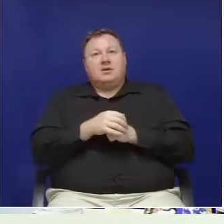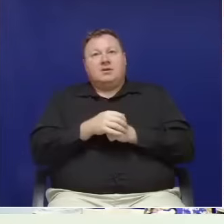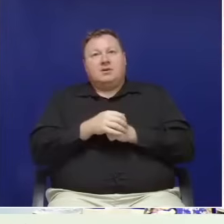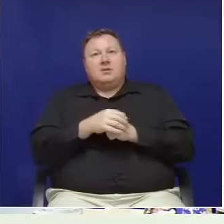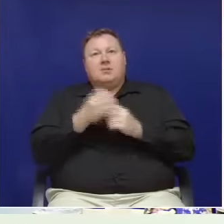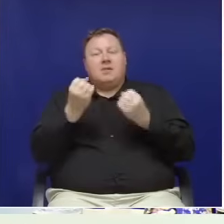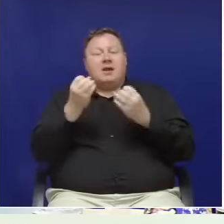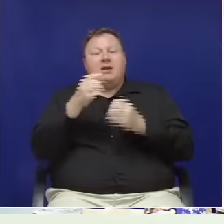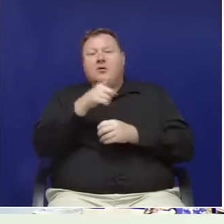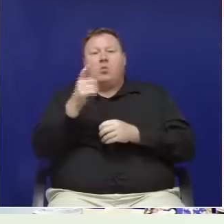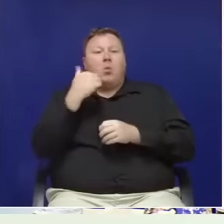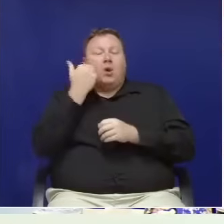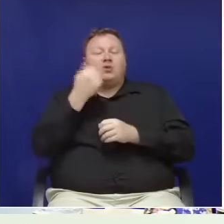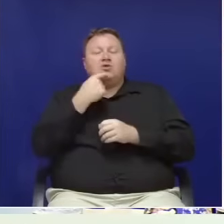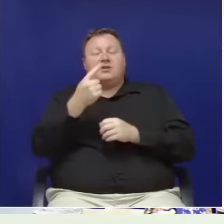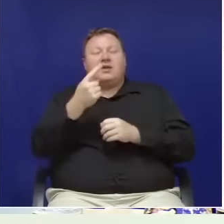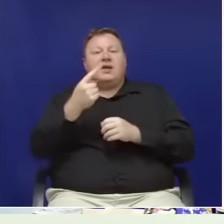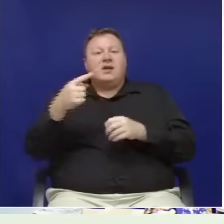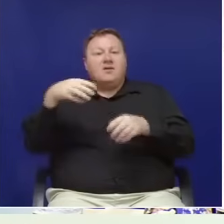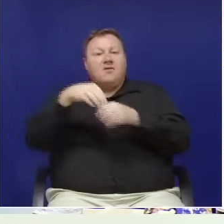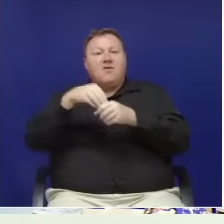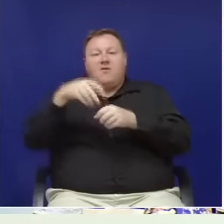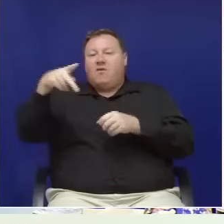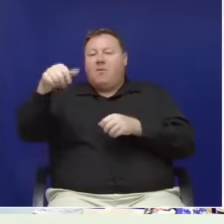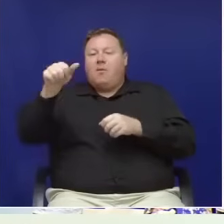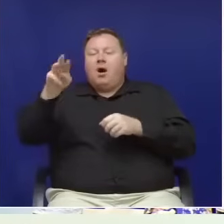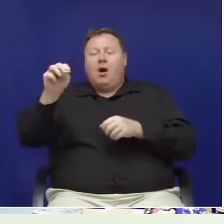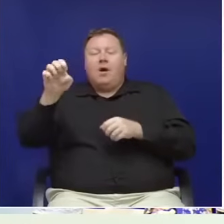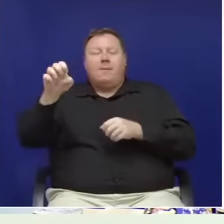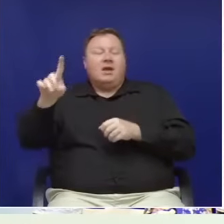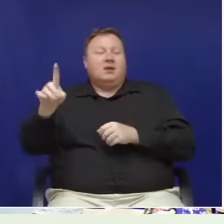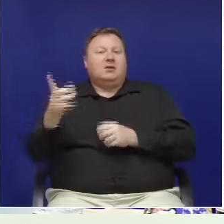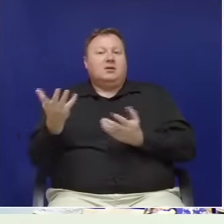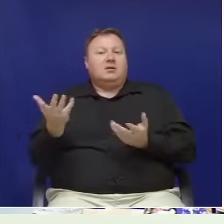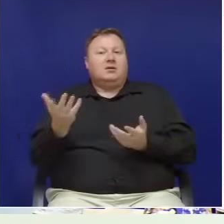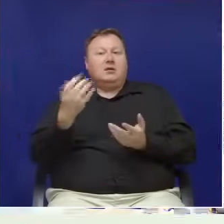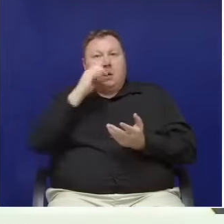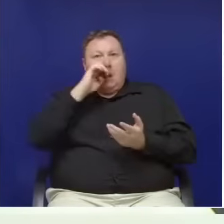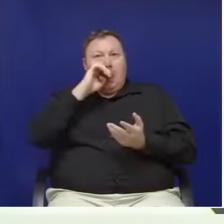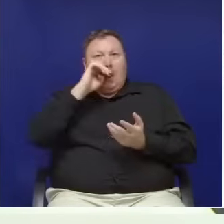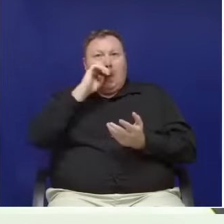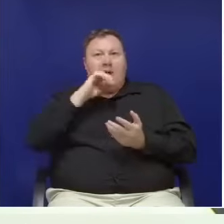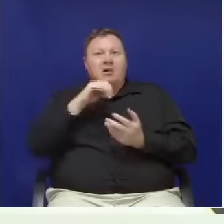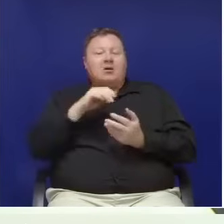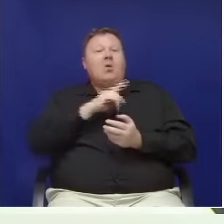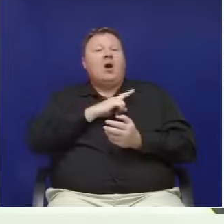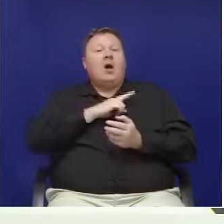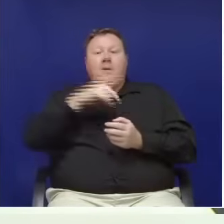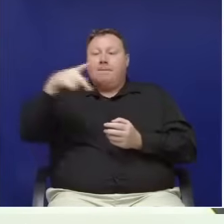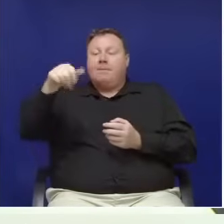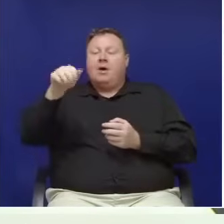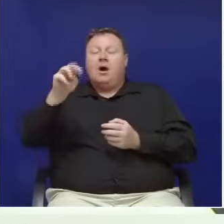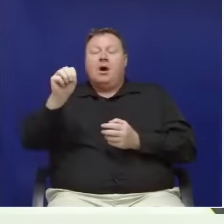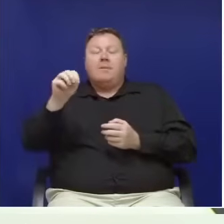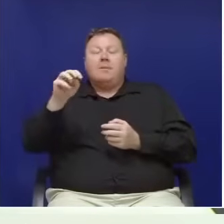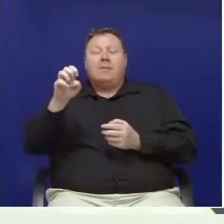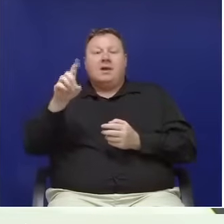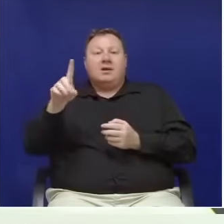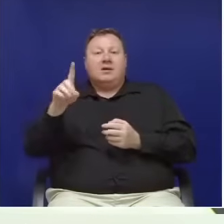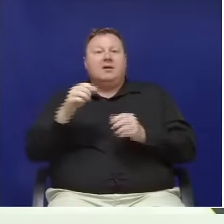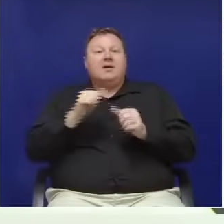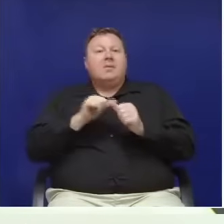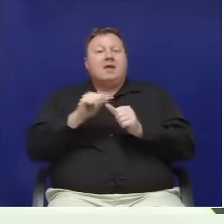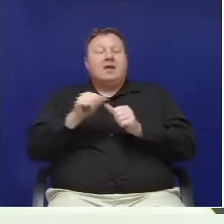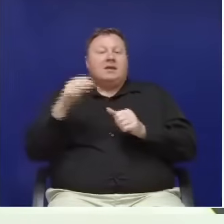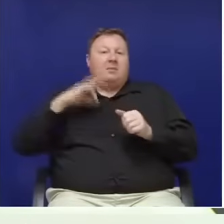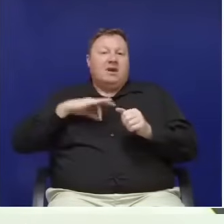permit as magistrates. They've been saying that to us, that they want to be part of permit because permit has better benefits for long